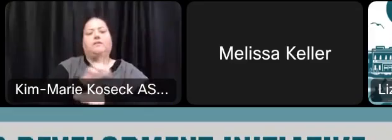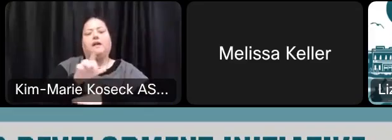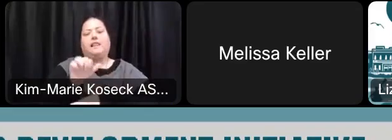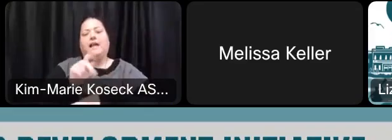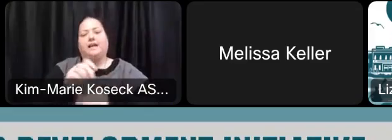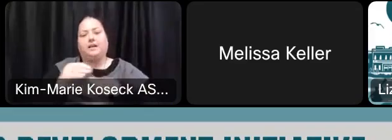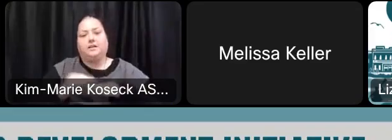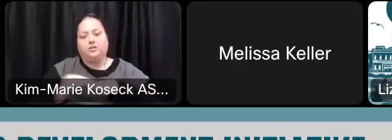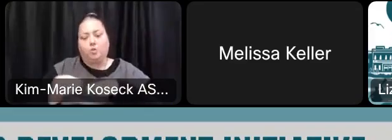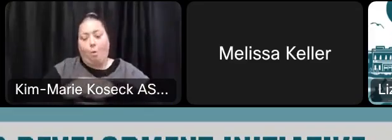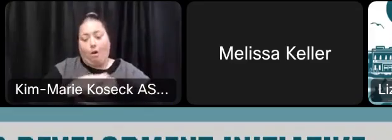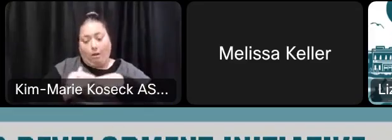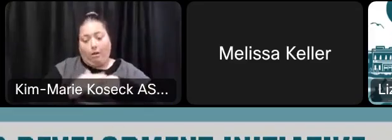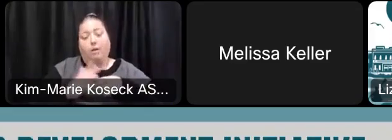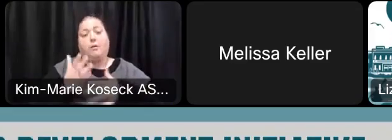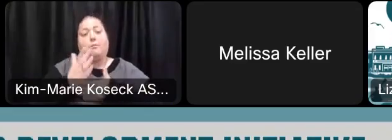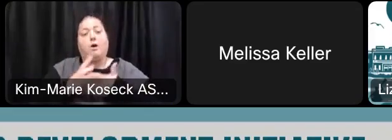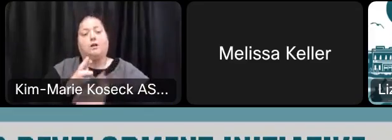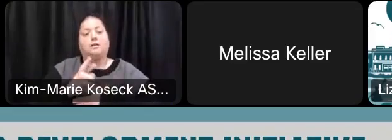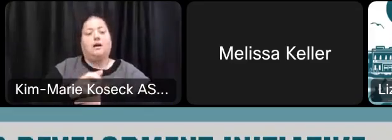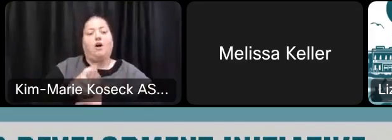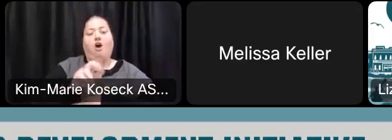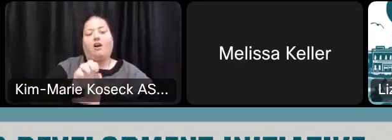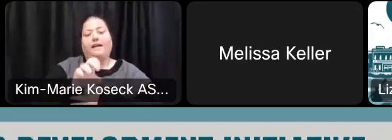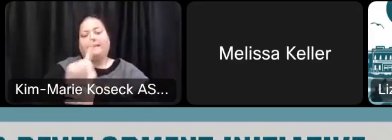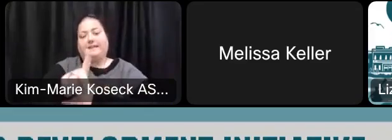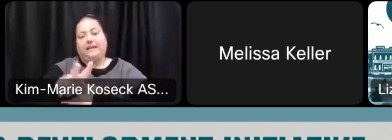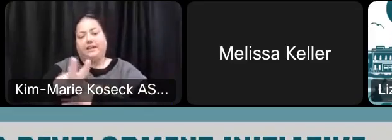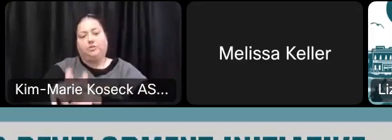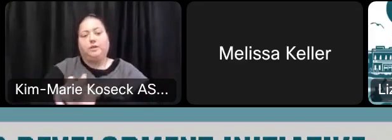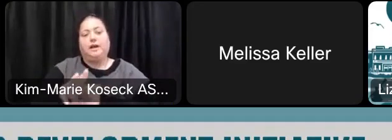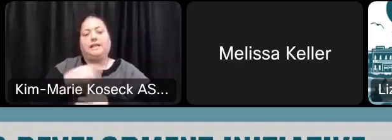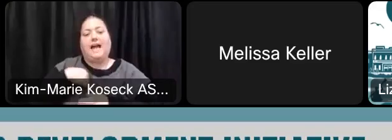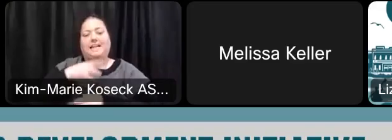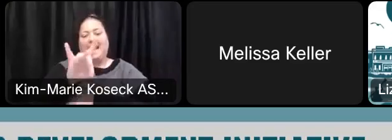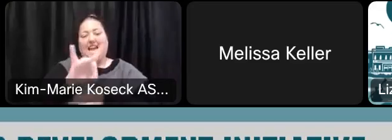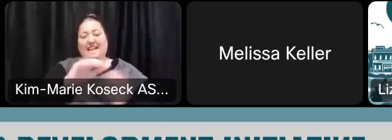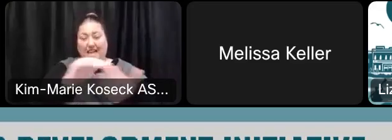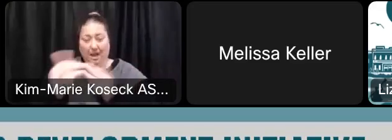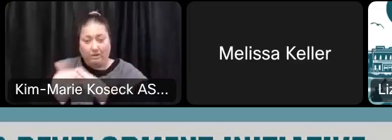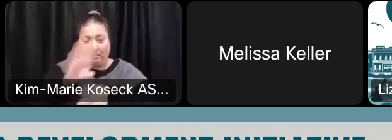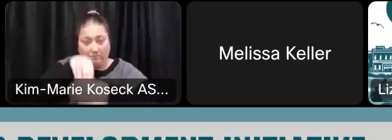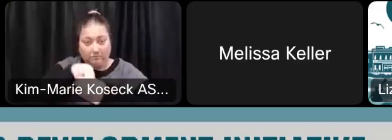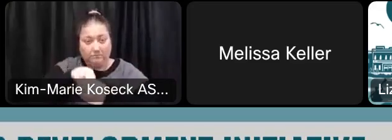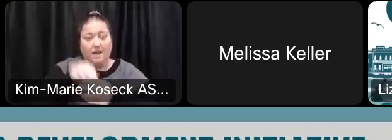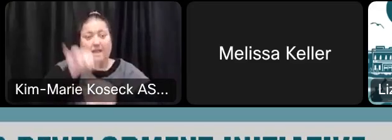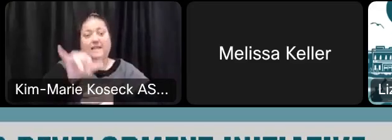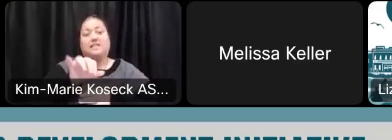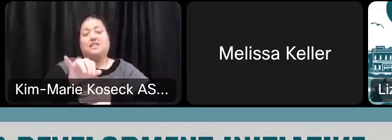spanned 5 RED regions that comprised 8 counties. And this